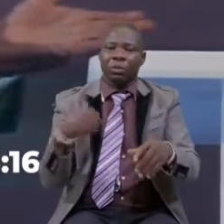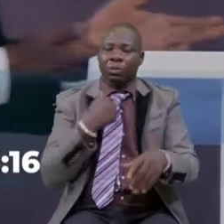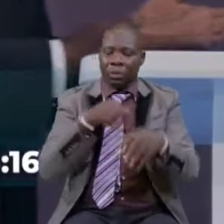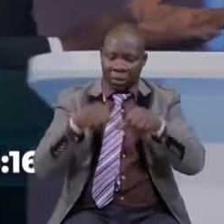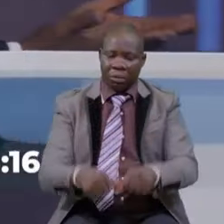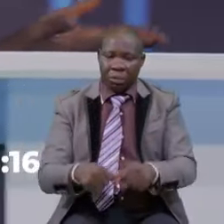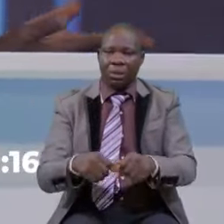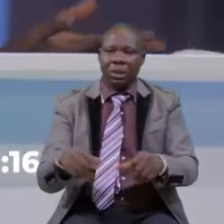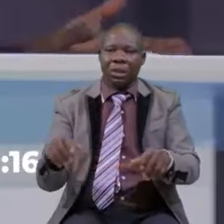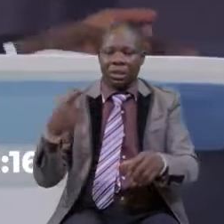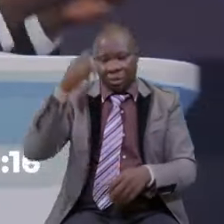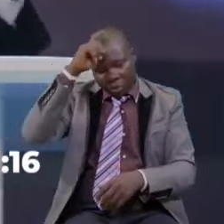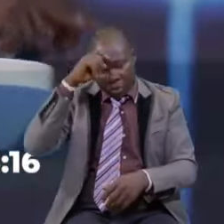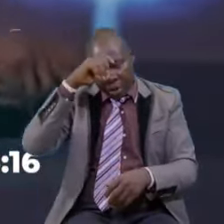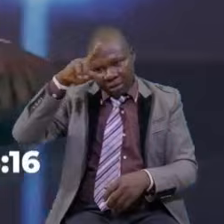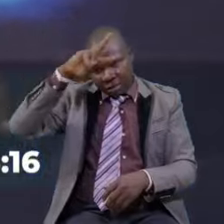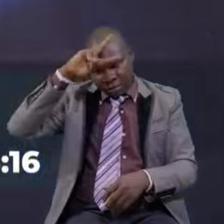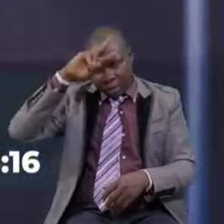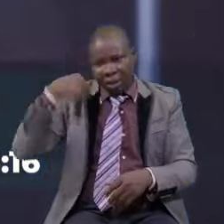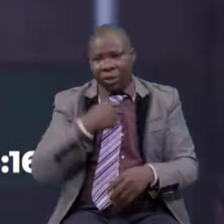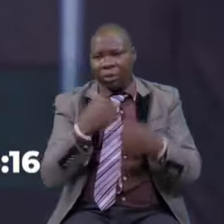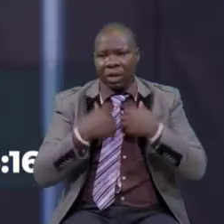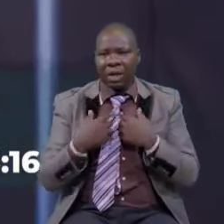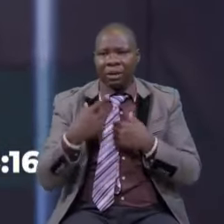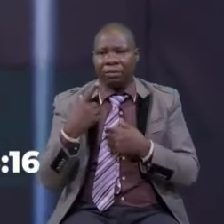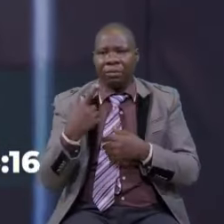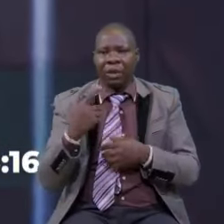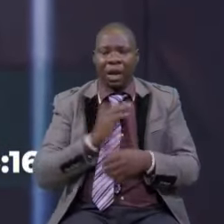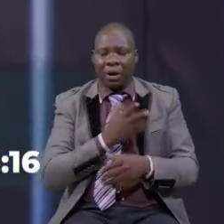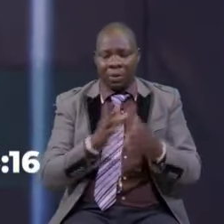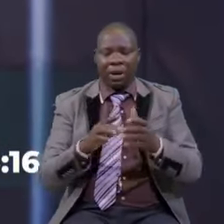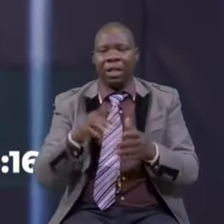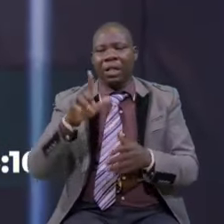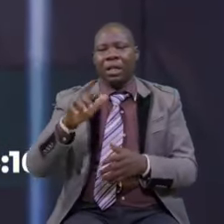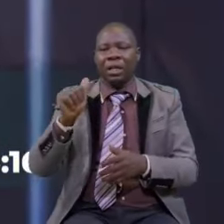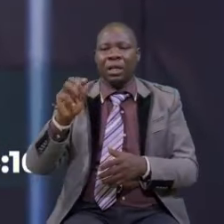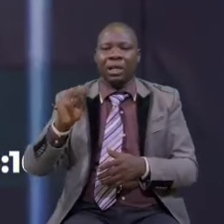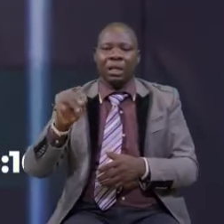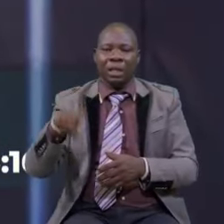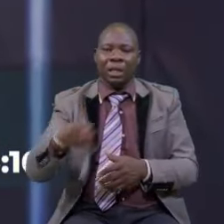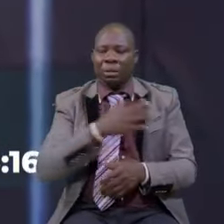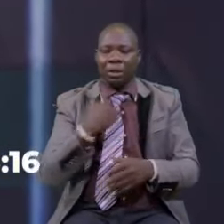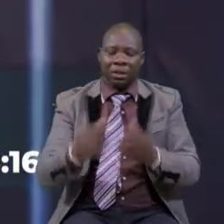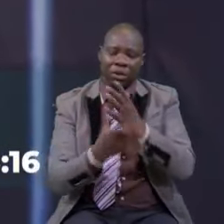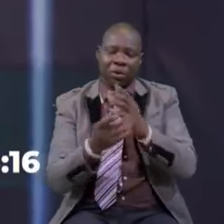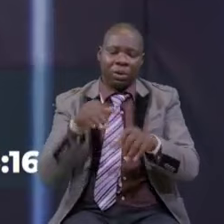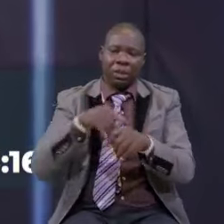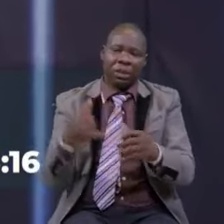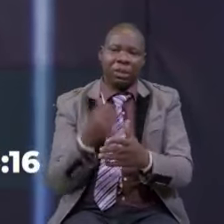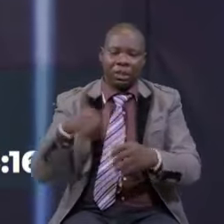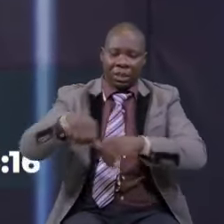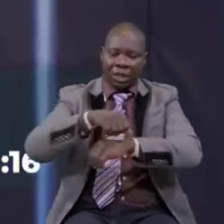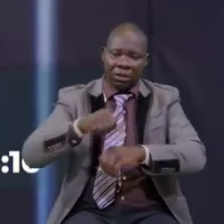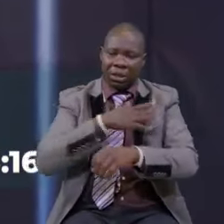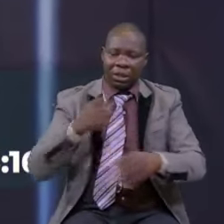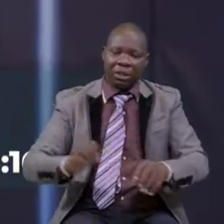We have our lamps and we have oil inside, that's the anointing, and then the light is shining until